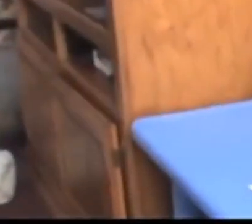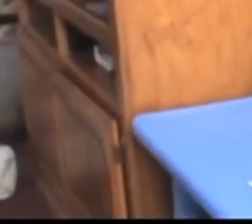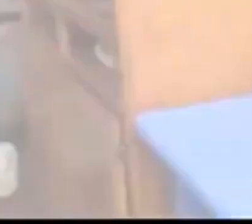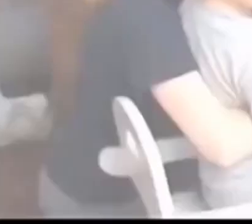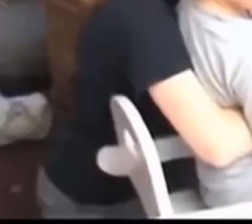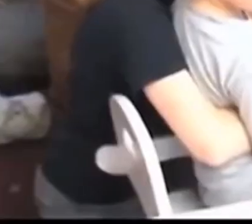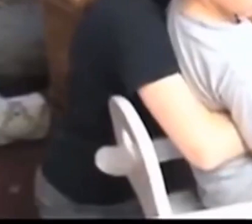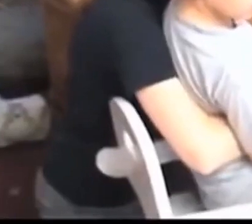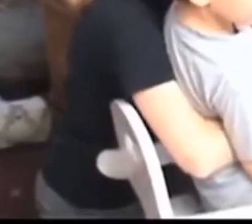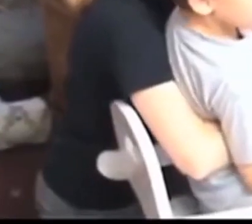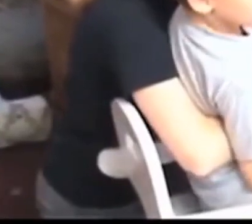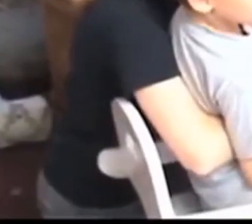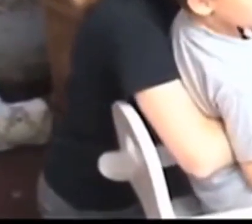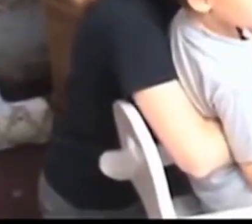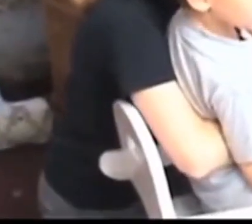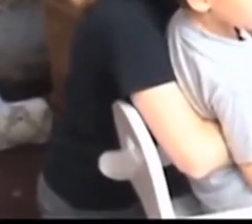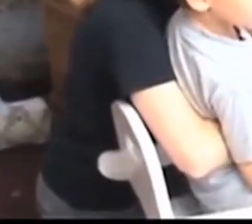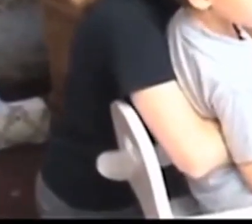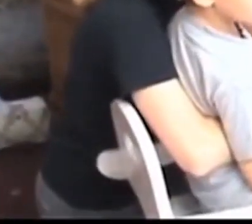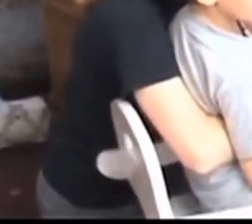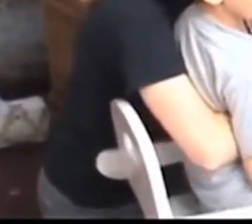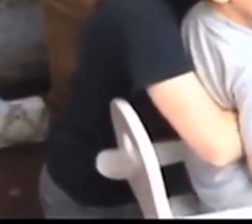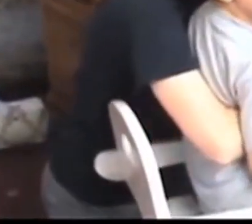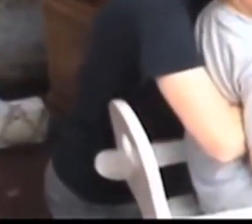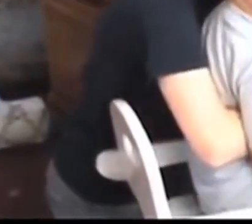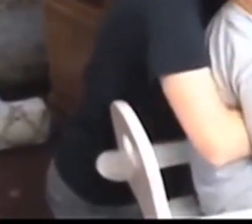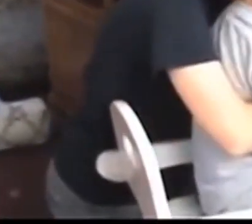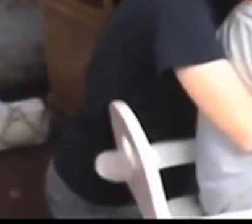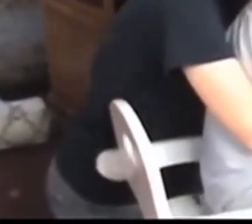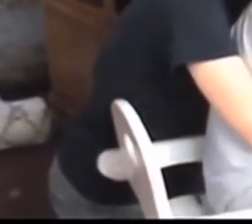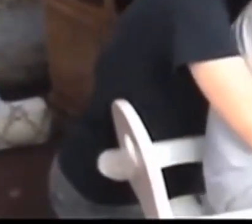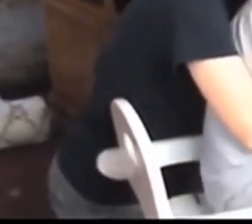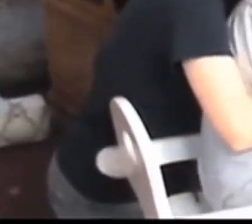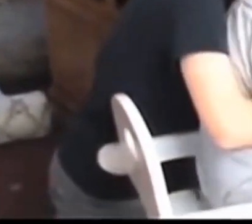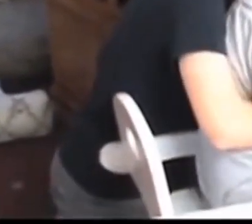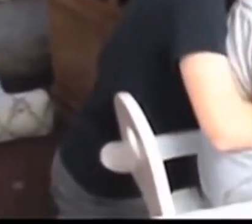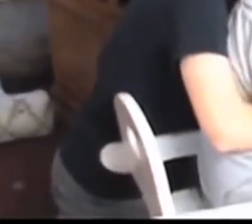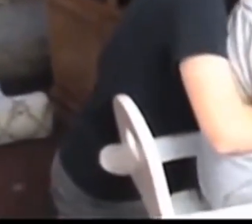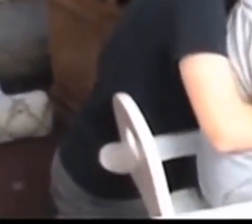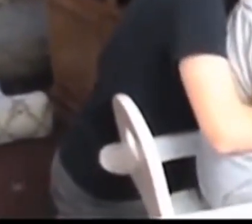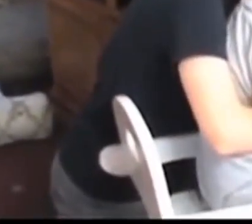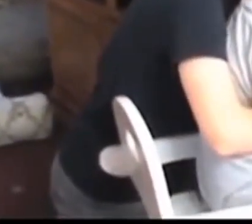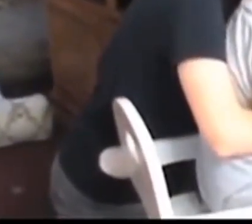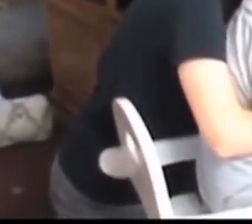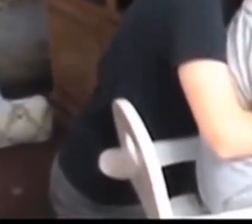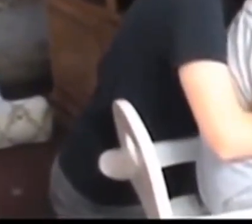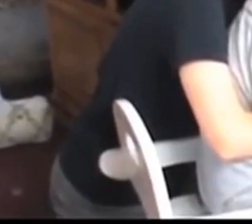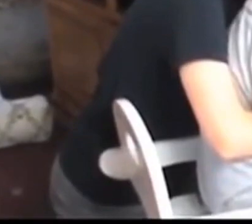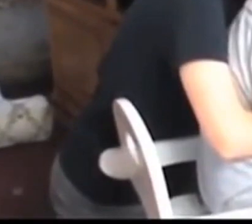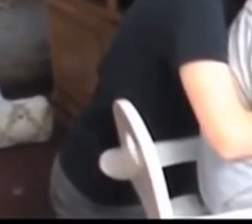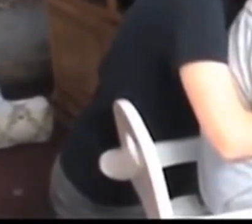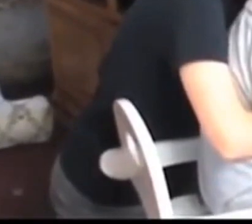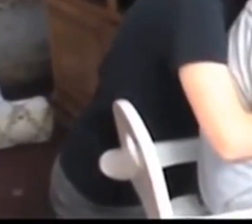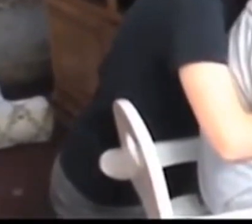Danny, look. Front. Look, Danny. Front.